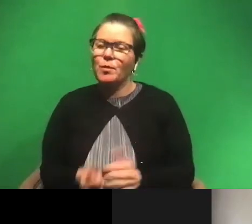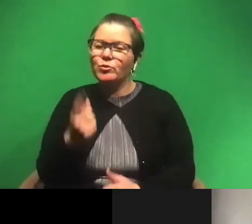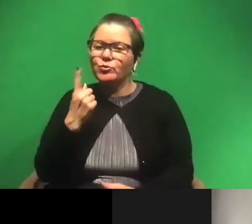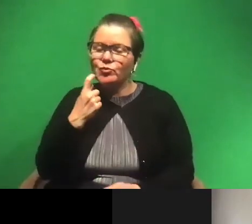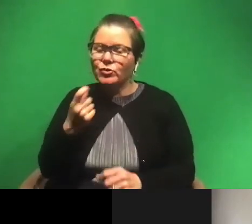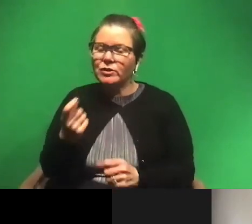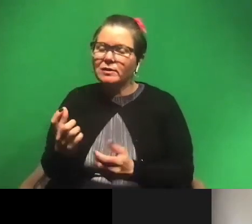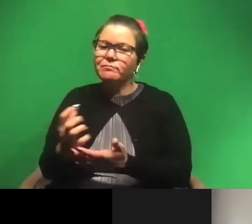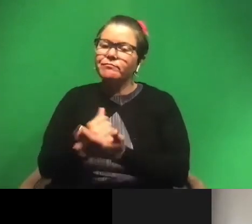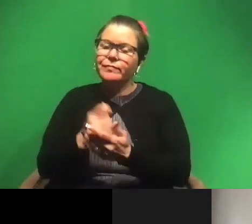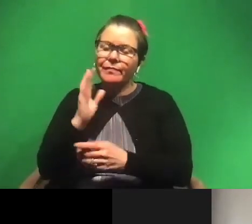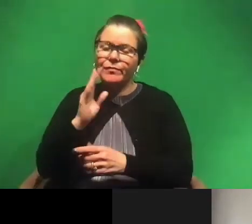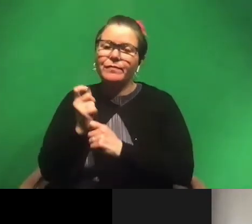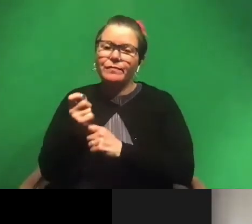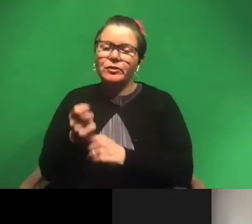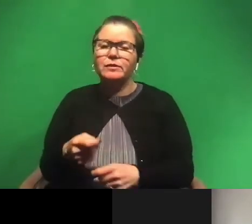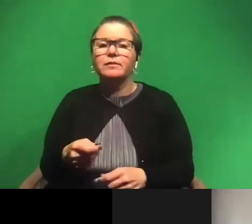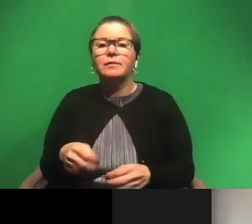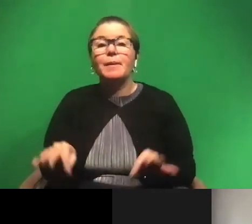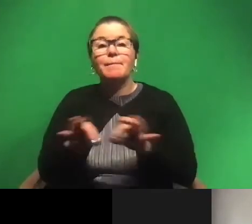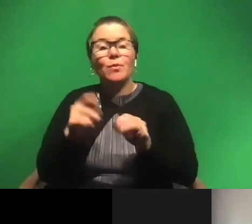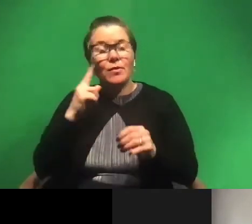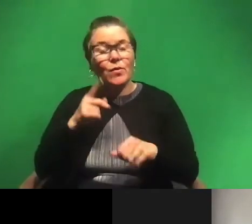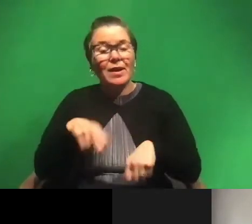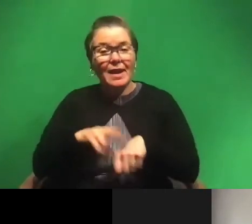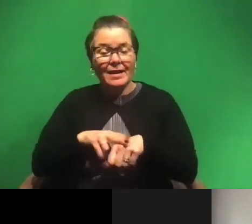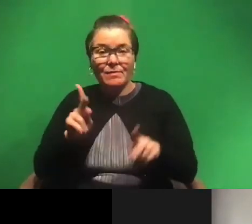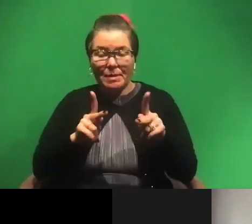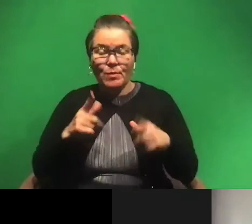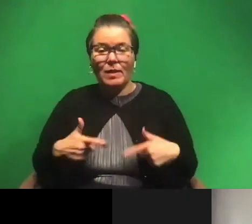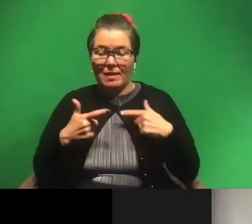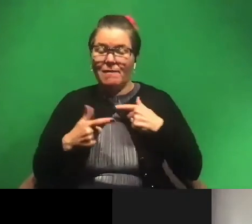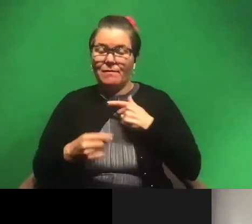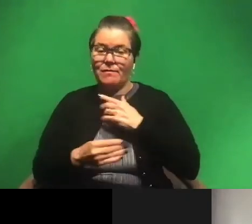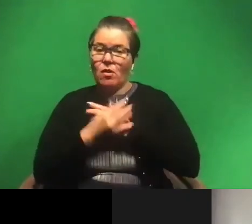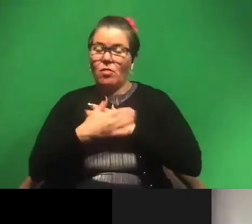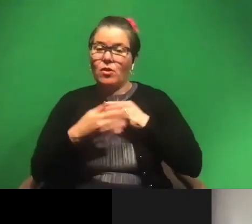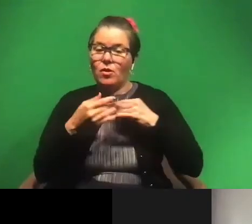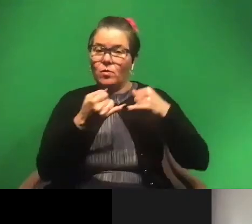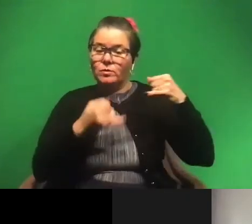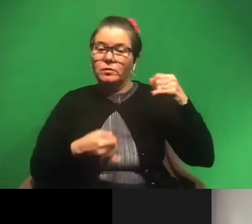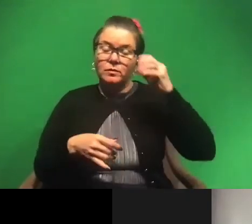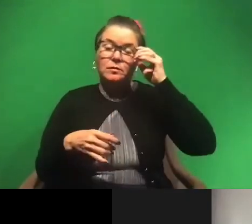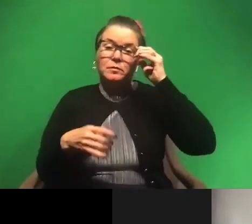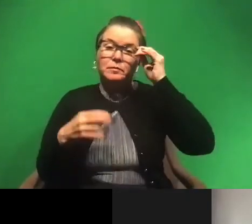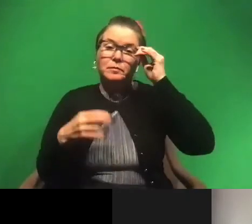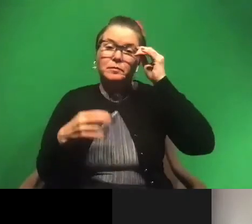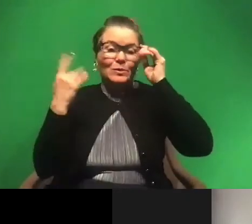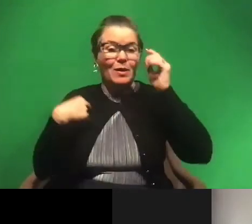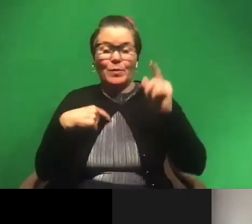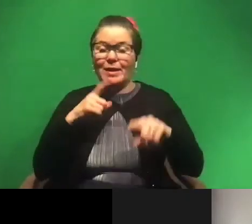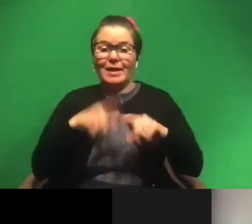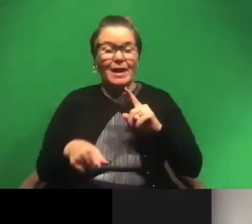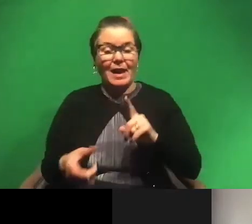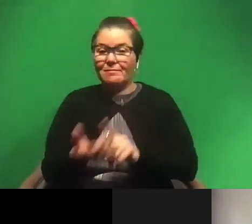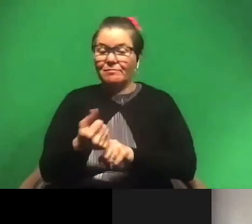are really important animals to native people who live along the coasts. And so, and the reason why we can't fish for them is not because of